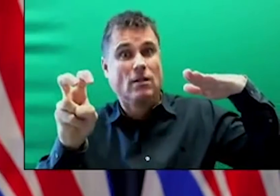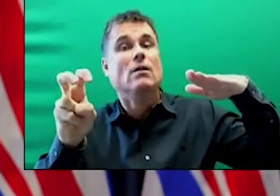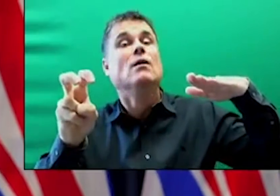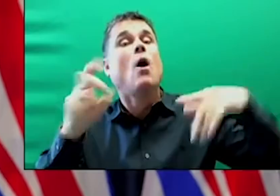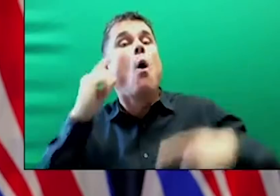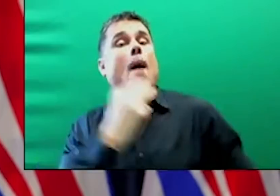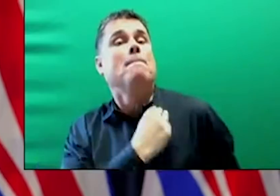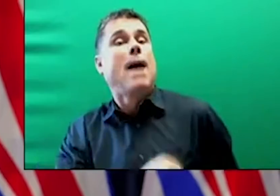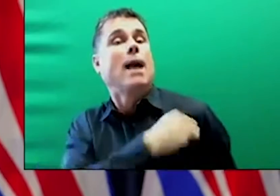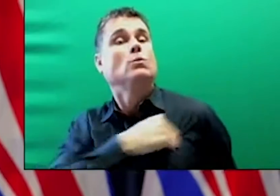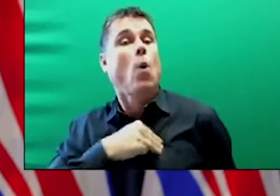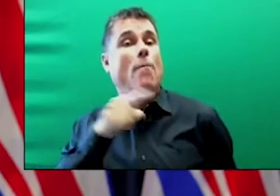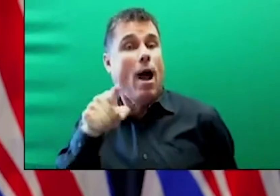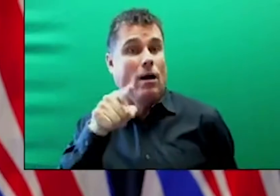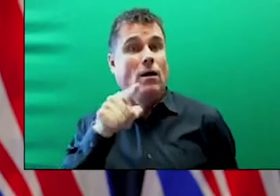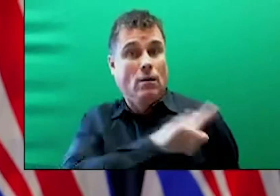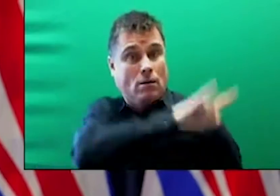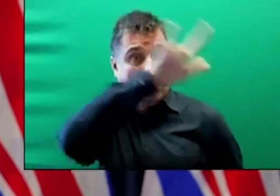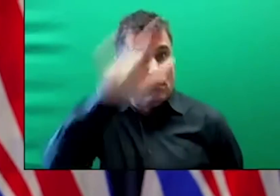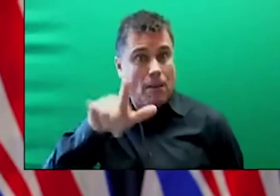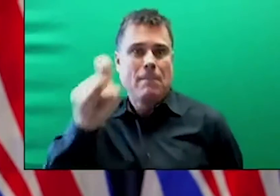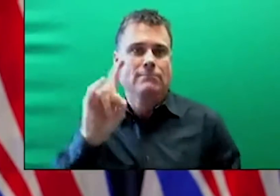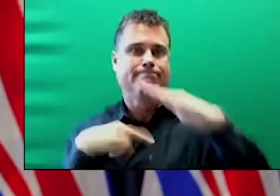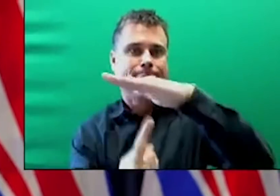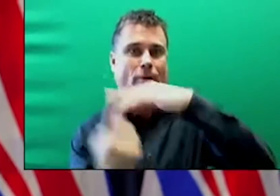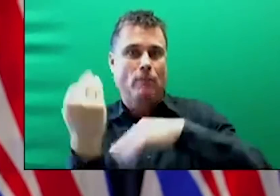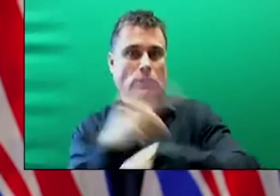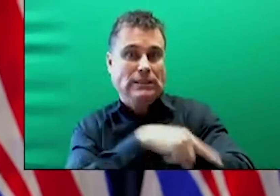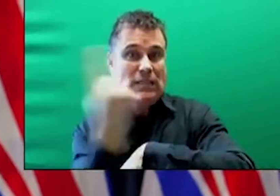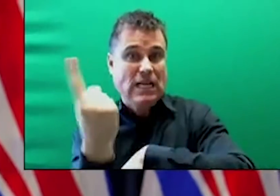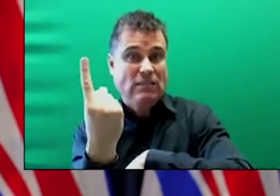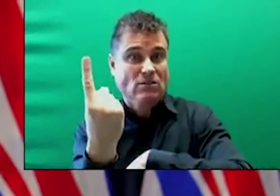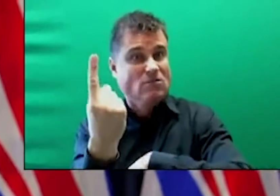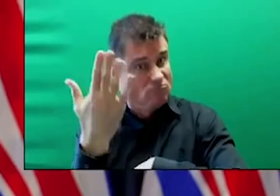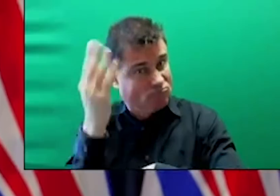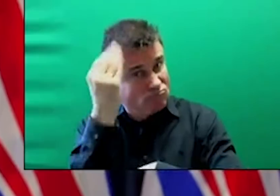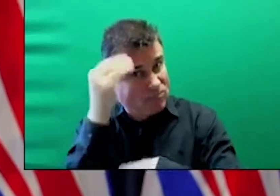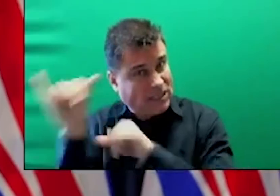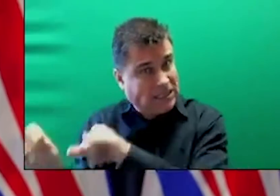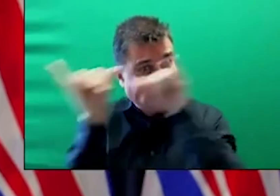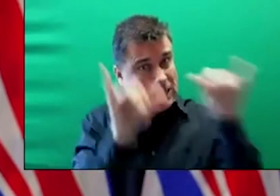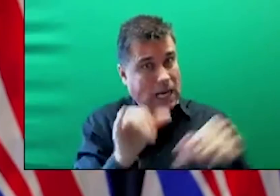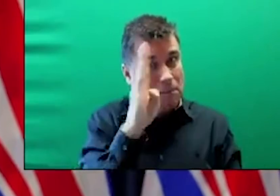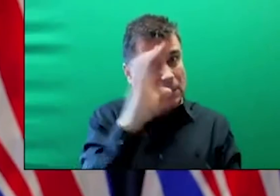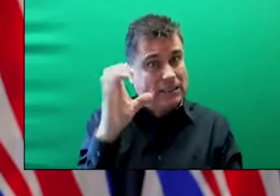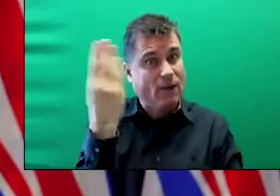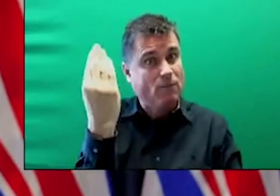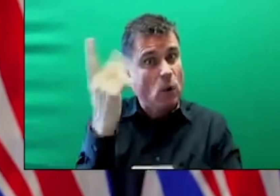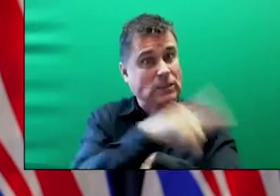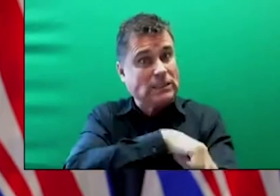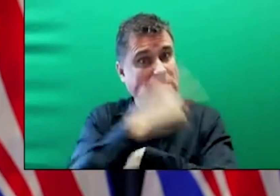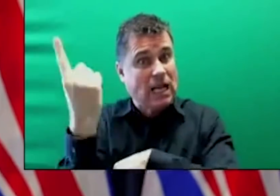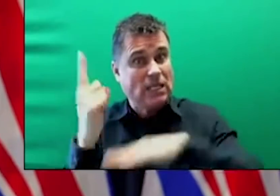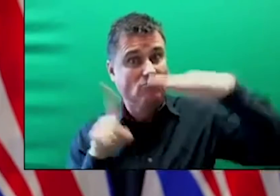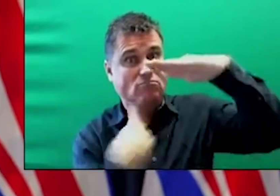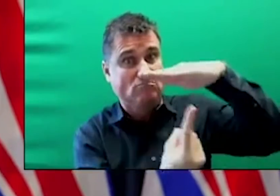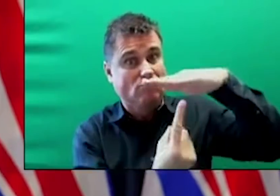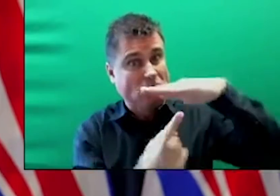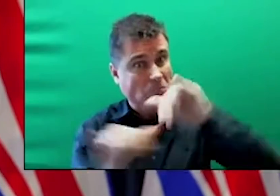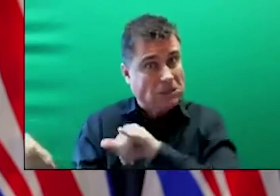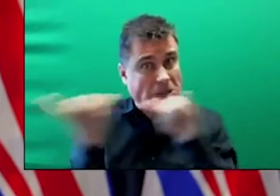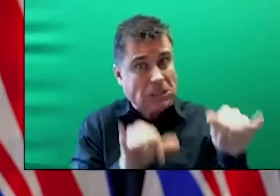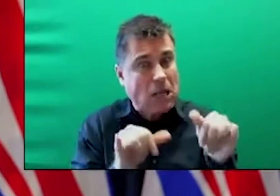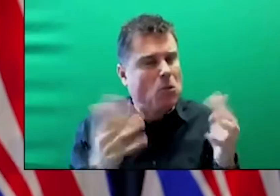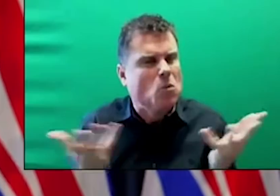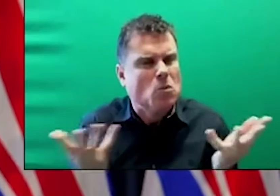there, she'll present it to me, and because of the work we've been able to do, we may be in a better position to take action at that time. What we